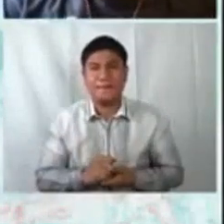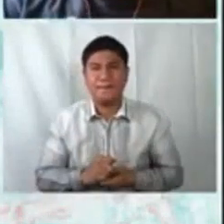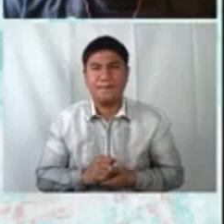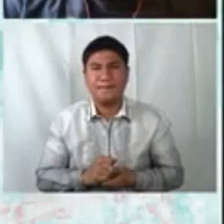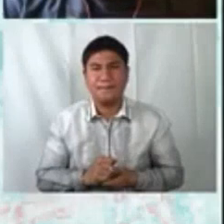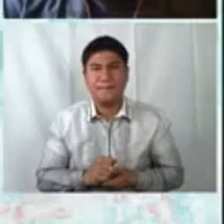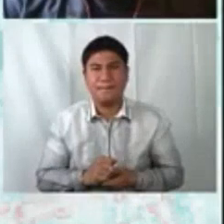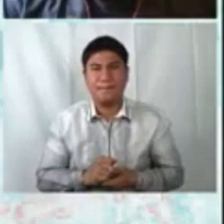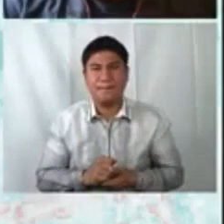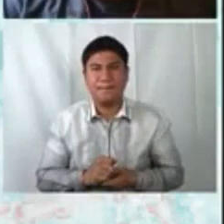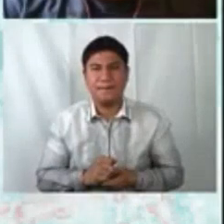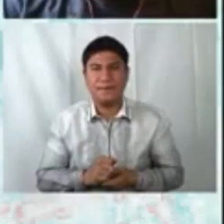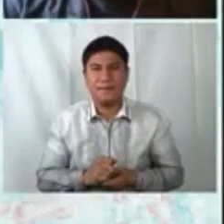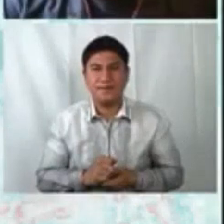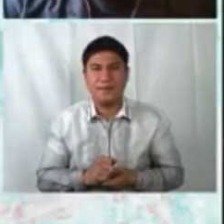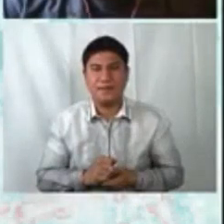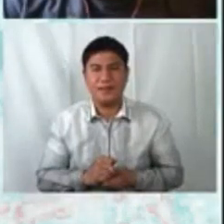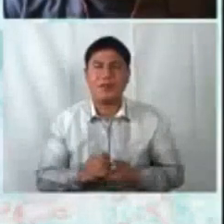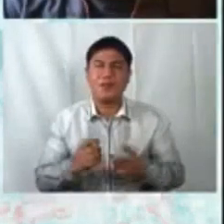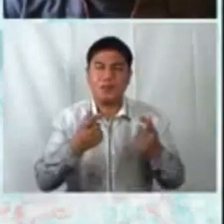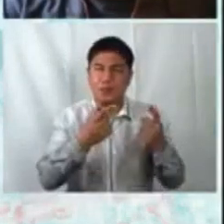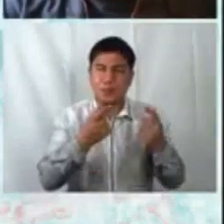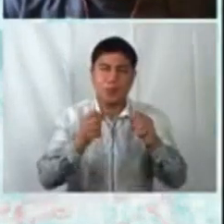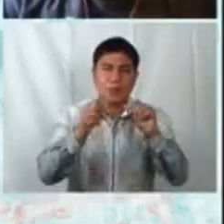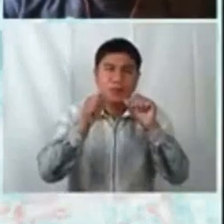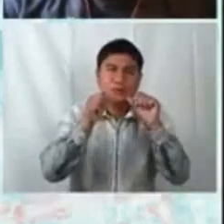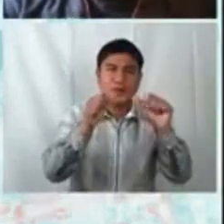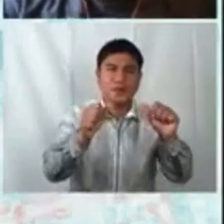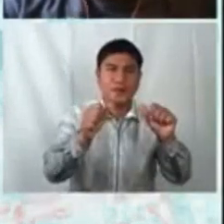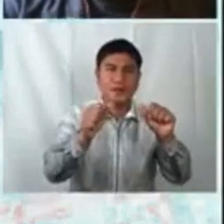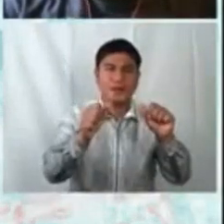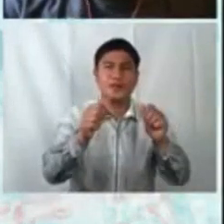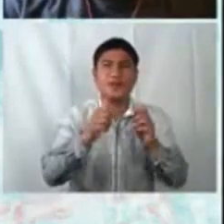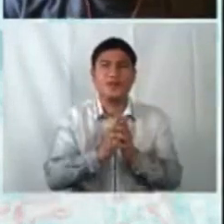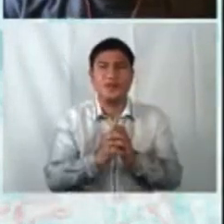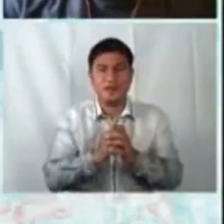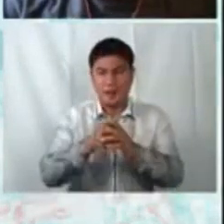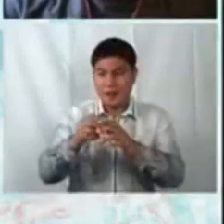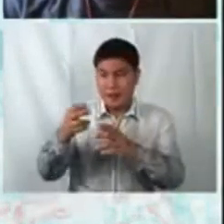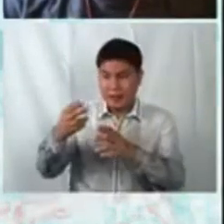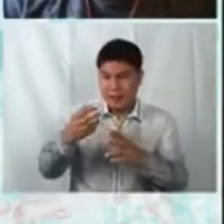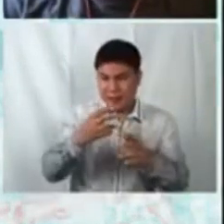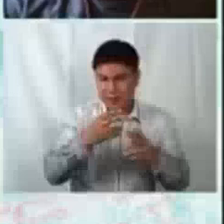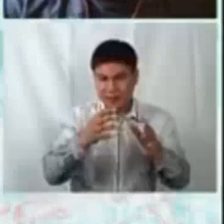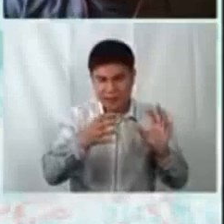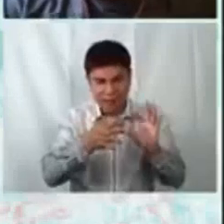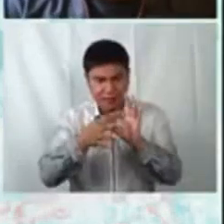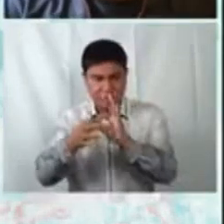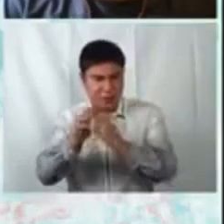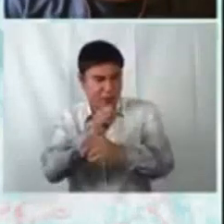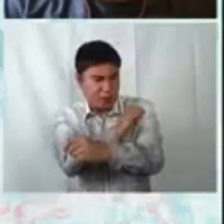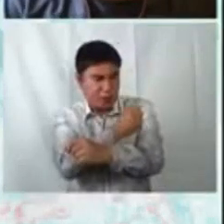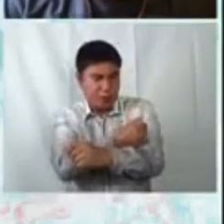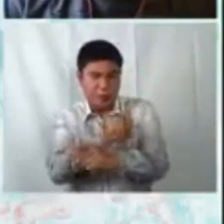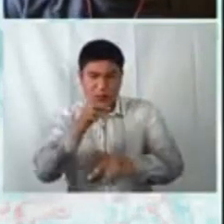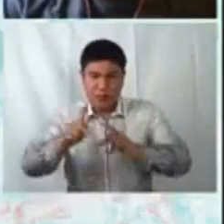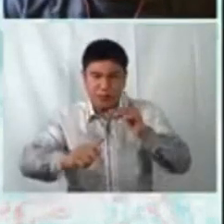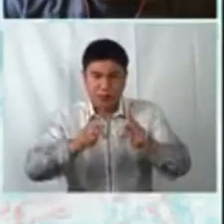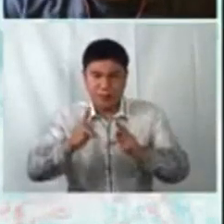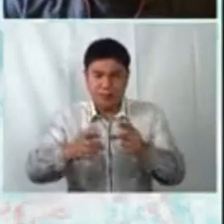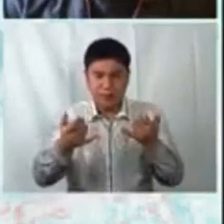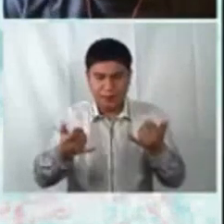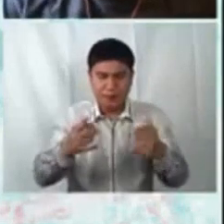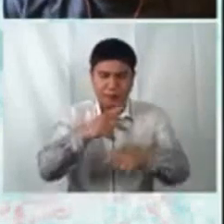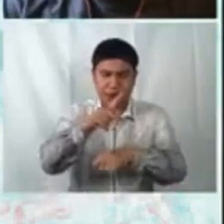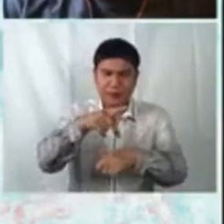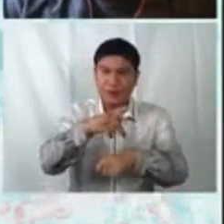We do hereby proclaim and declare solemnly in the name, by authority of the people of these Philippine Islands, that